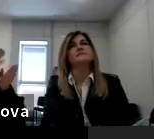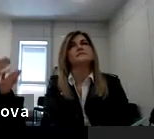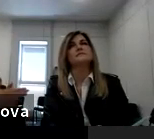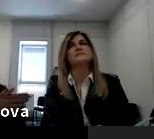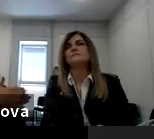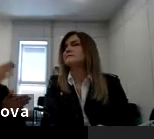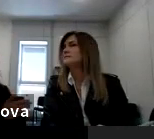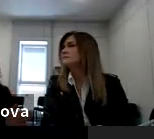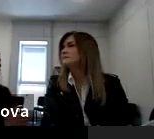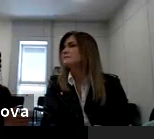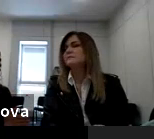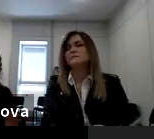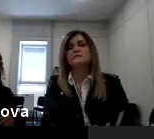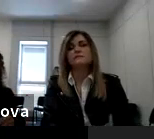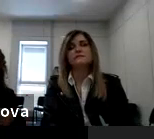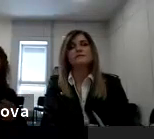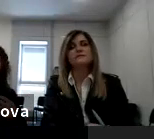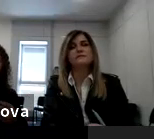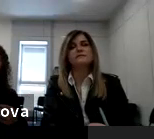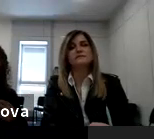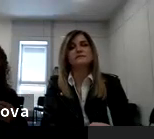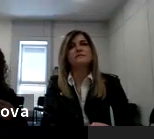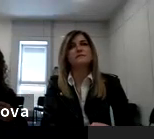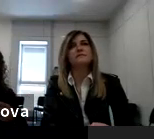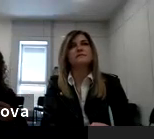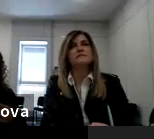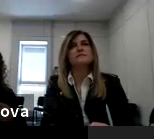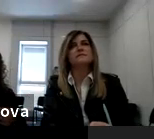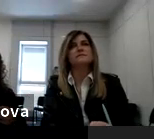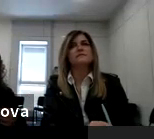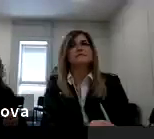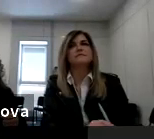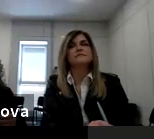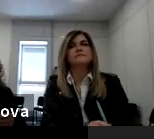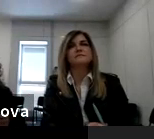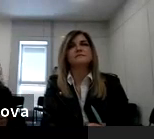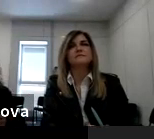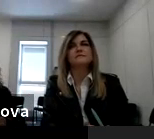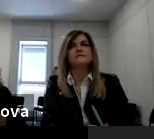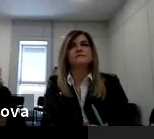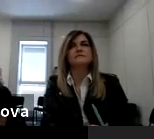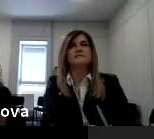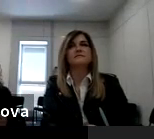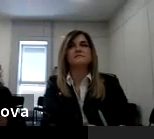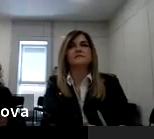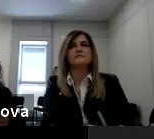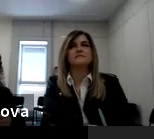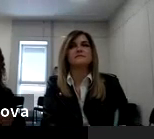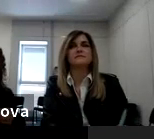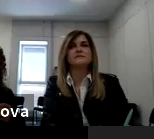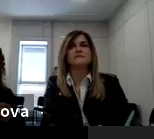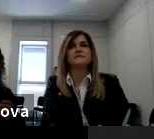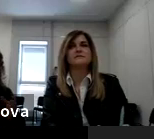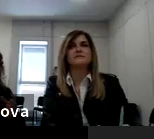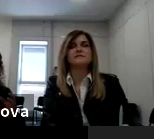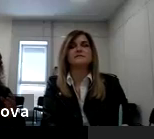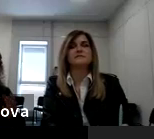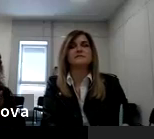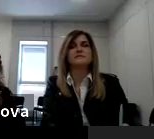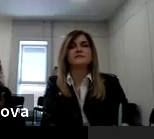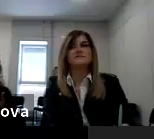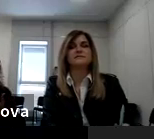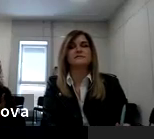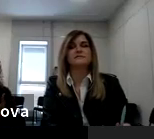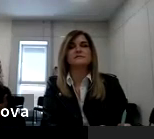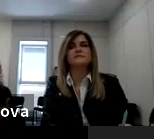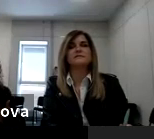in such a narrow area. And it's really, it is really hard to get the perfect color mixing on the